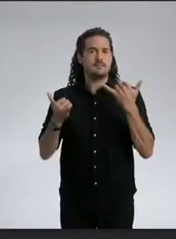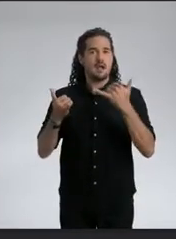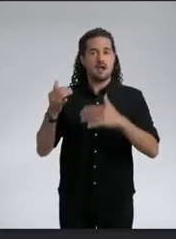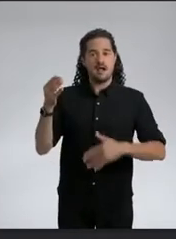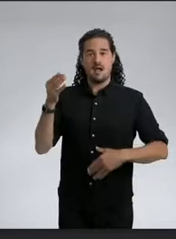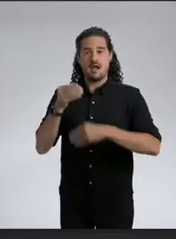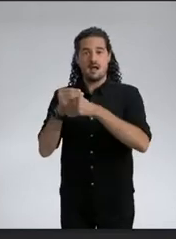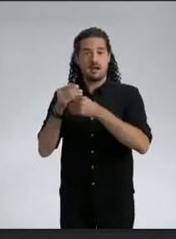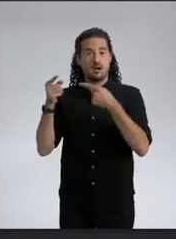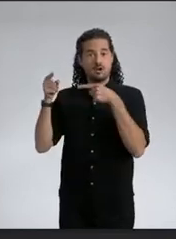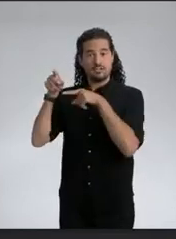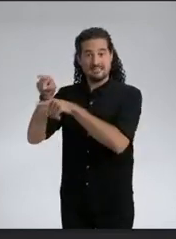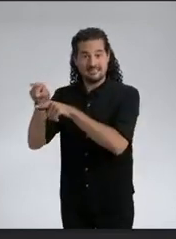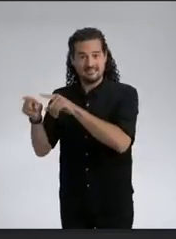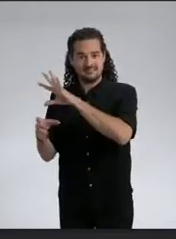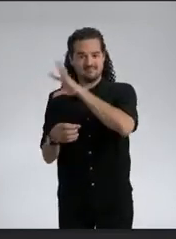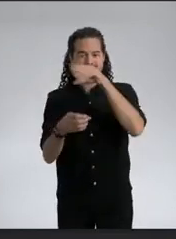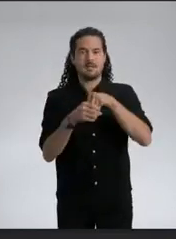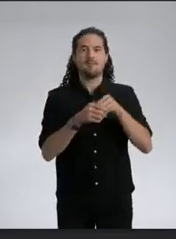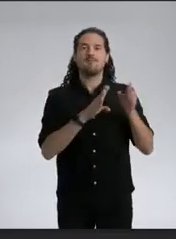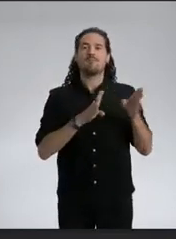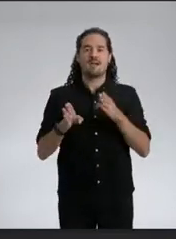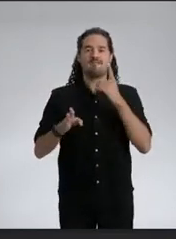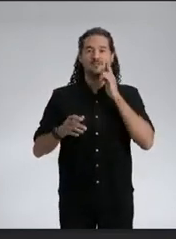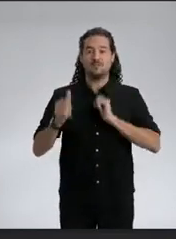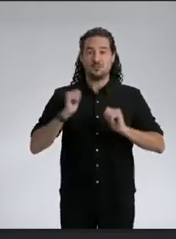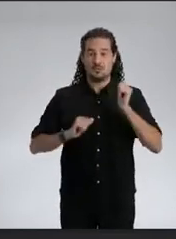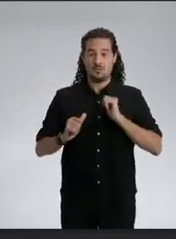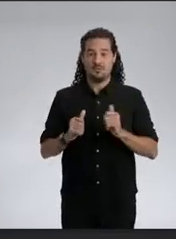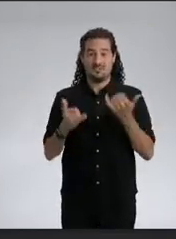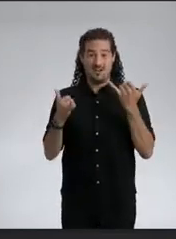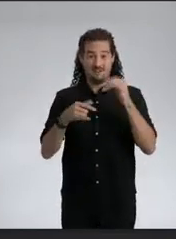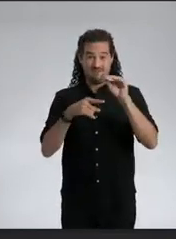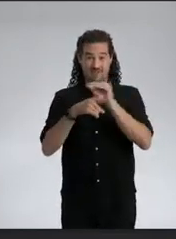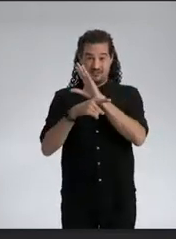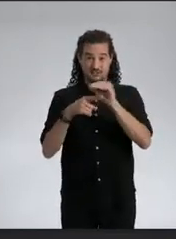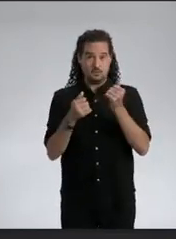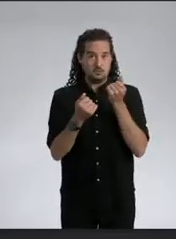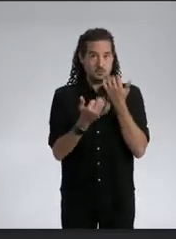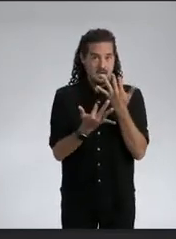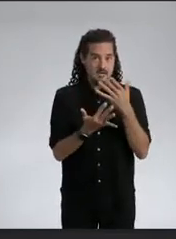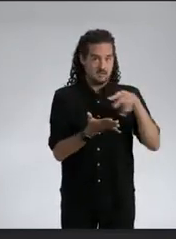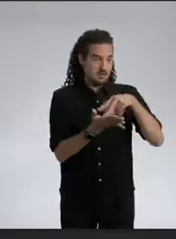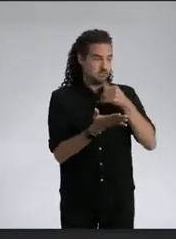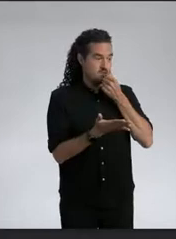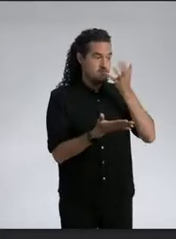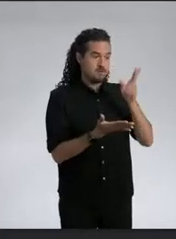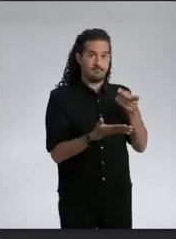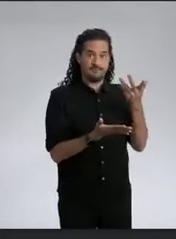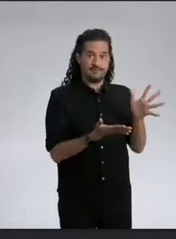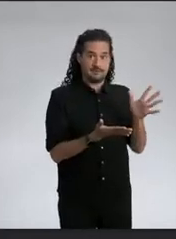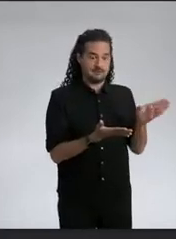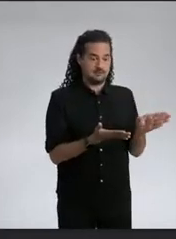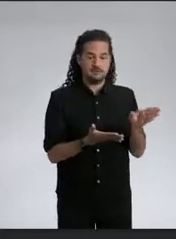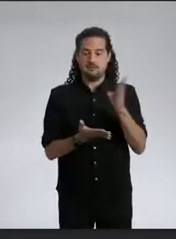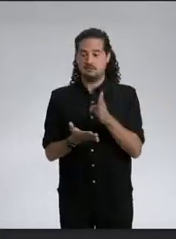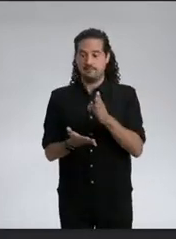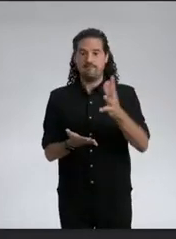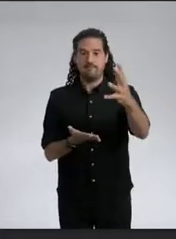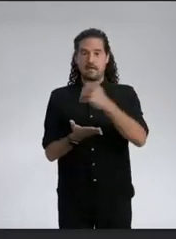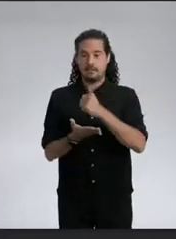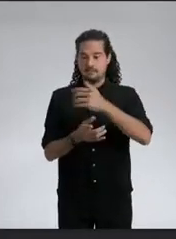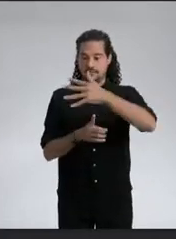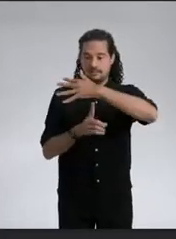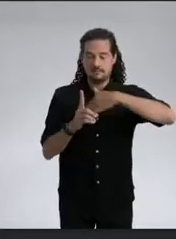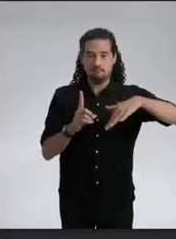Show. Right now, the function waits until the dancers finish their warm-up before starting to fetch the scenery, but these